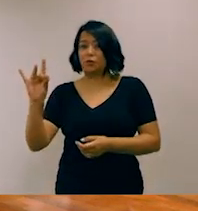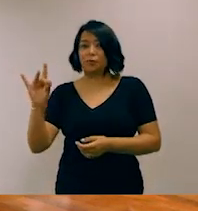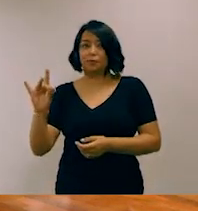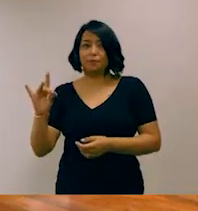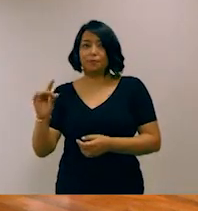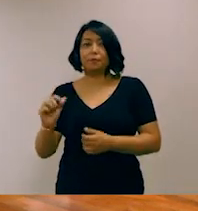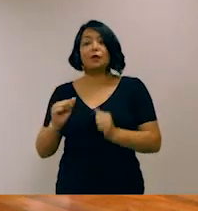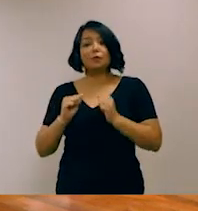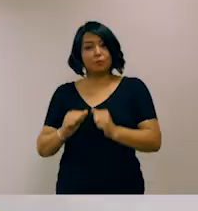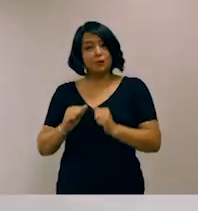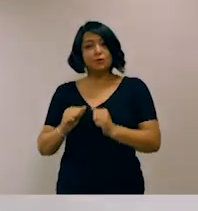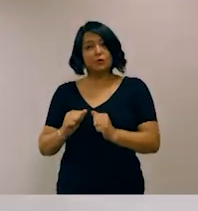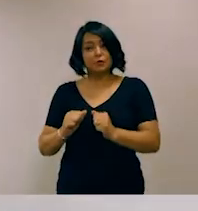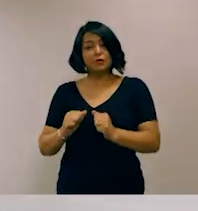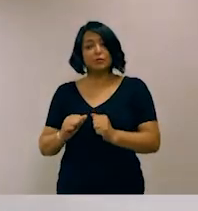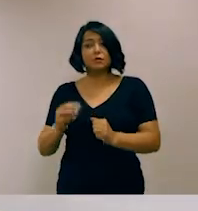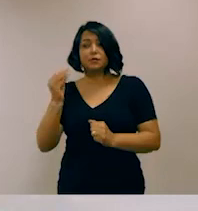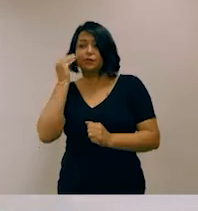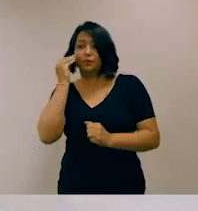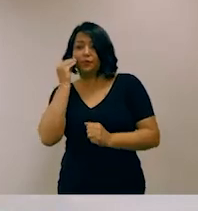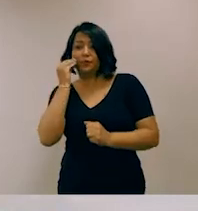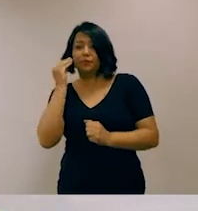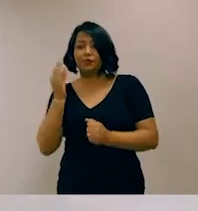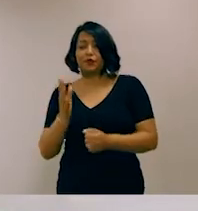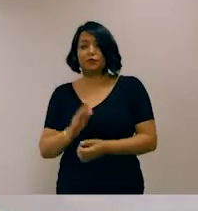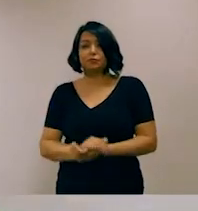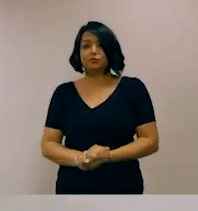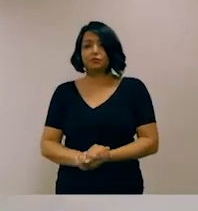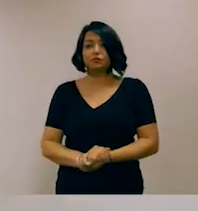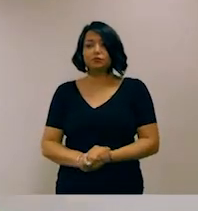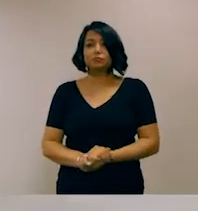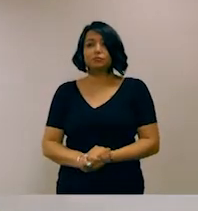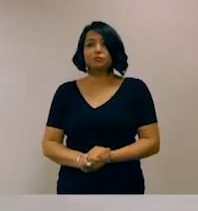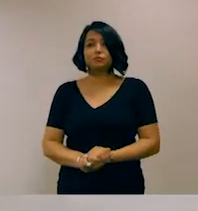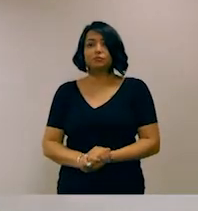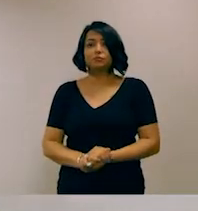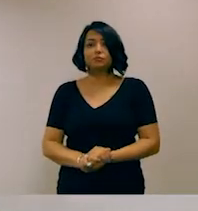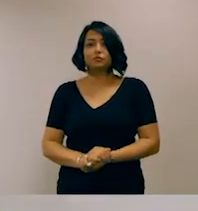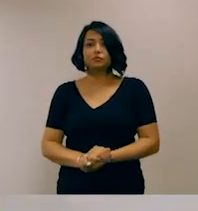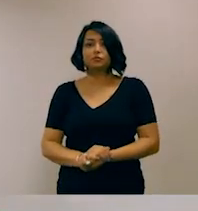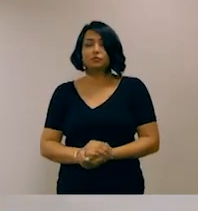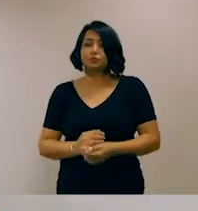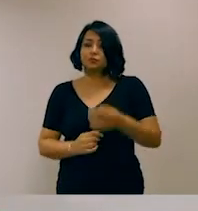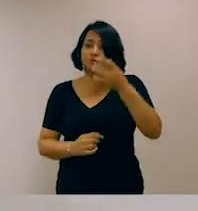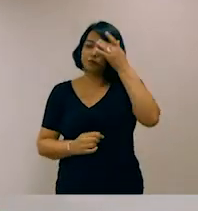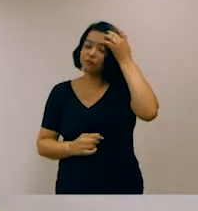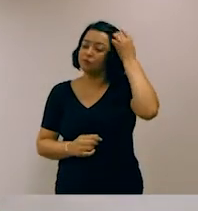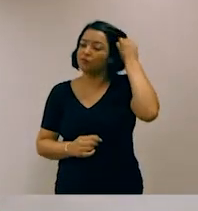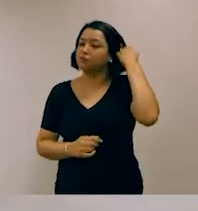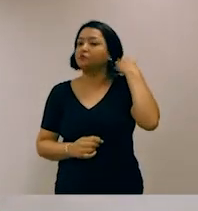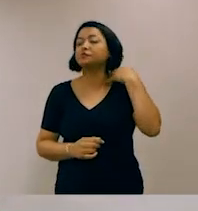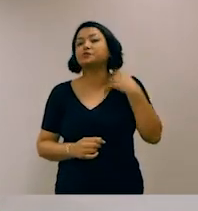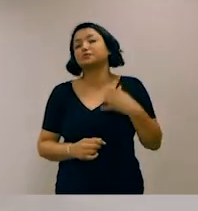the system that we used. But that is a good question, and it is a good remark. Maybe I'm going to use